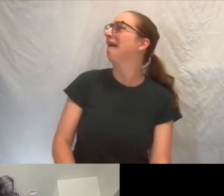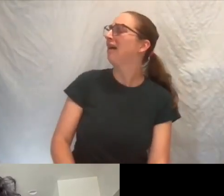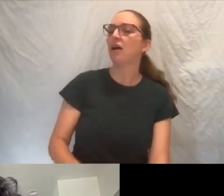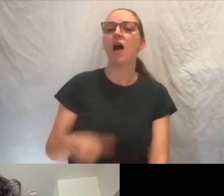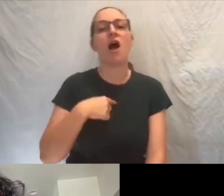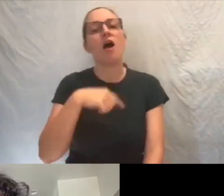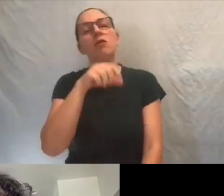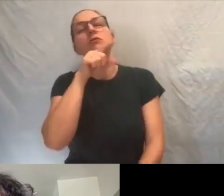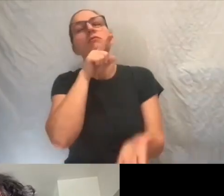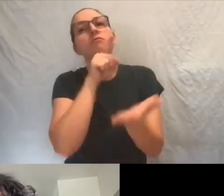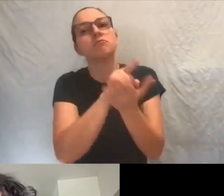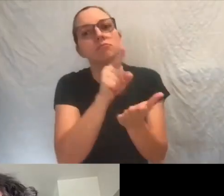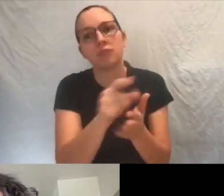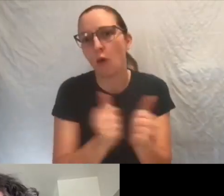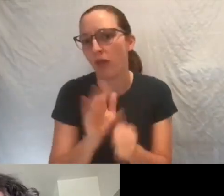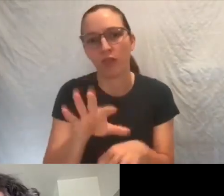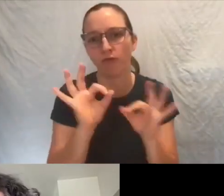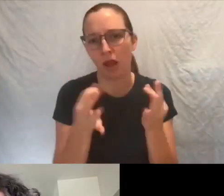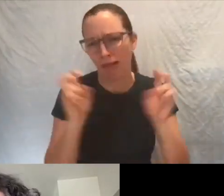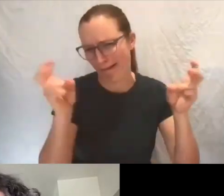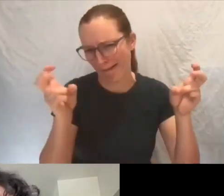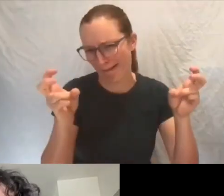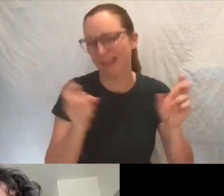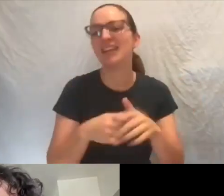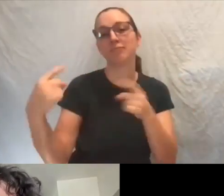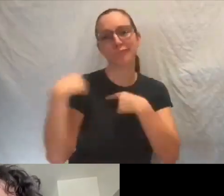love with with your family for a long time.